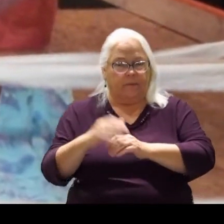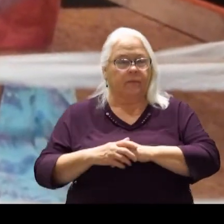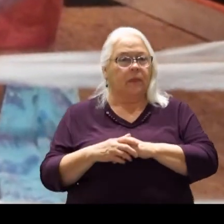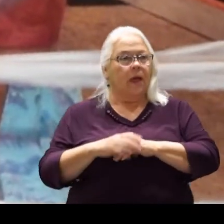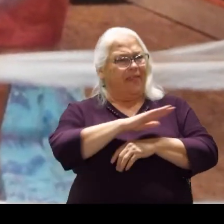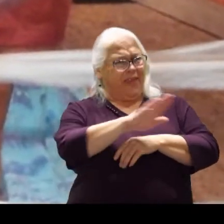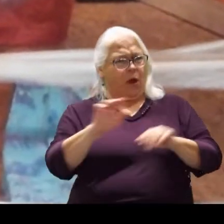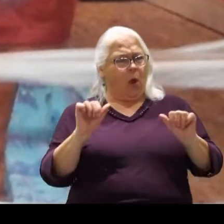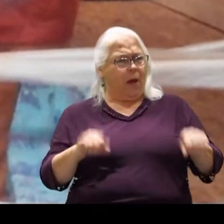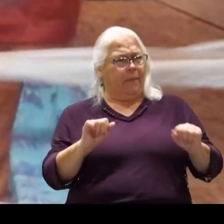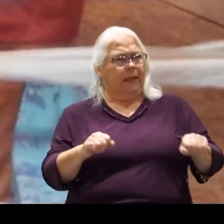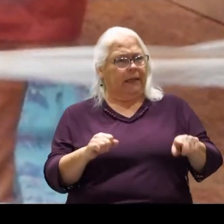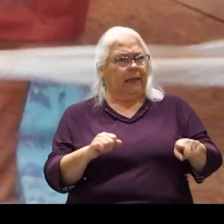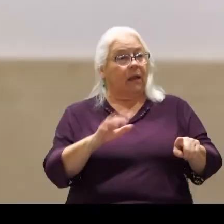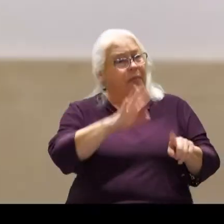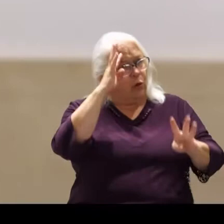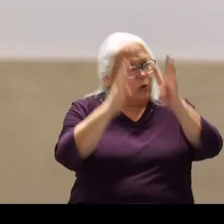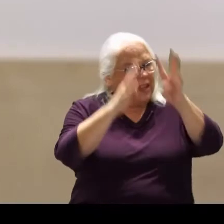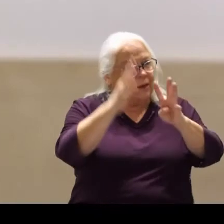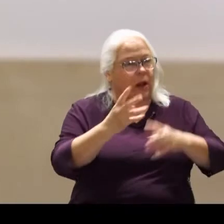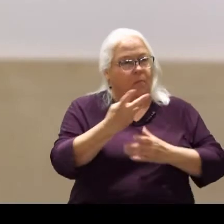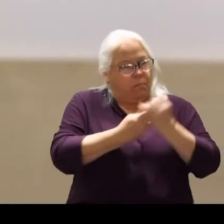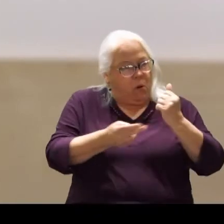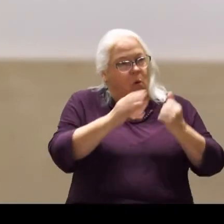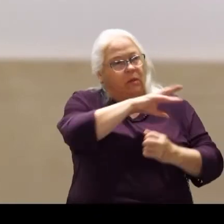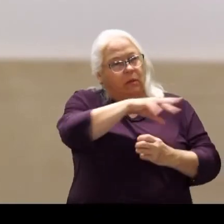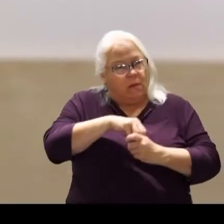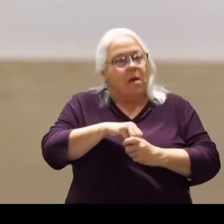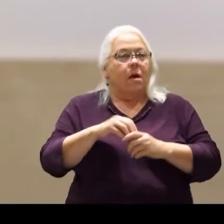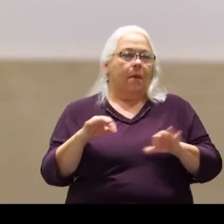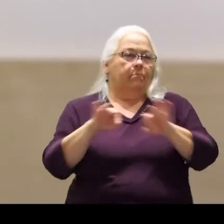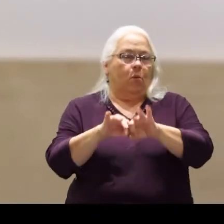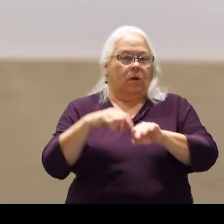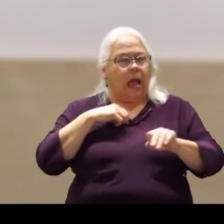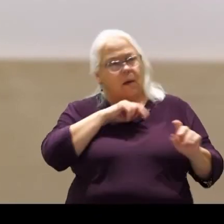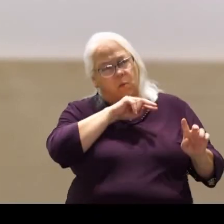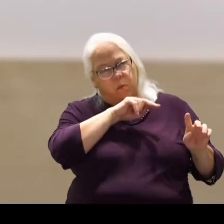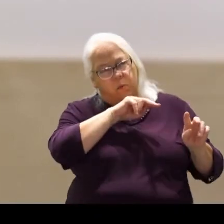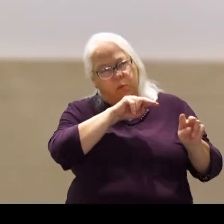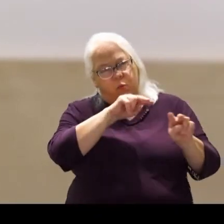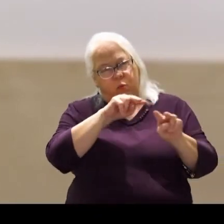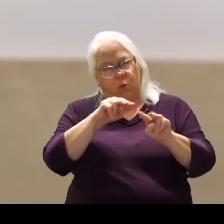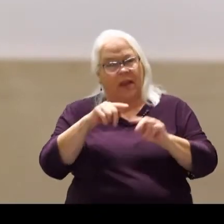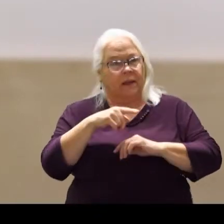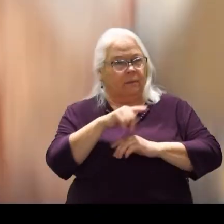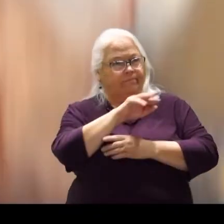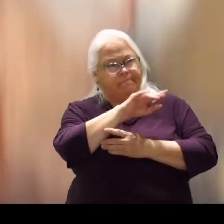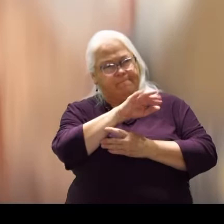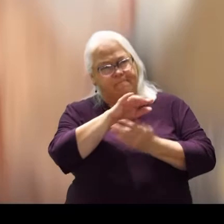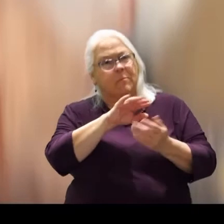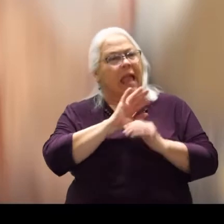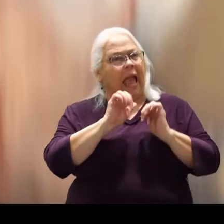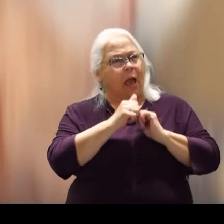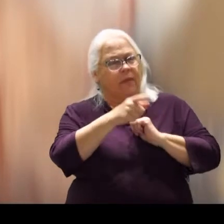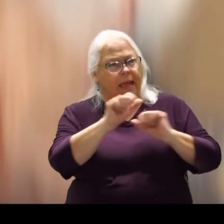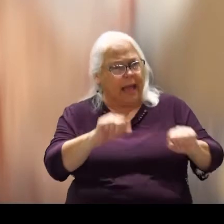The ability as well as the creativity of the participants are important. And I watch out for what